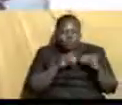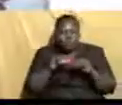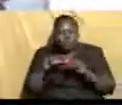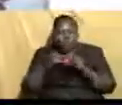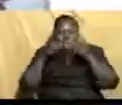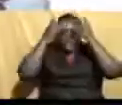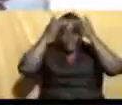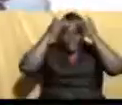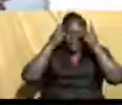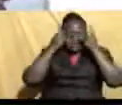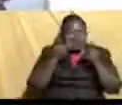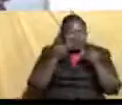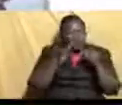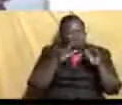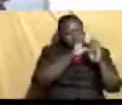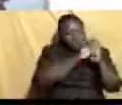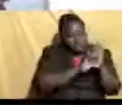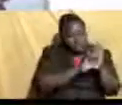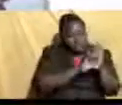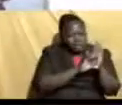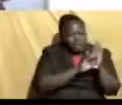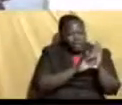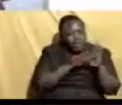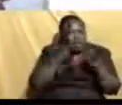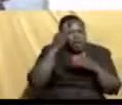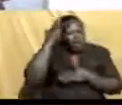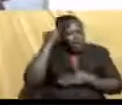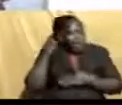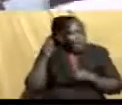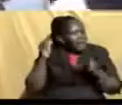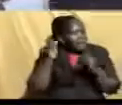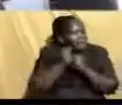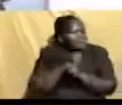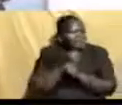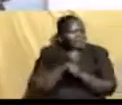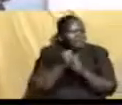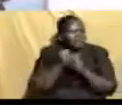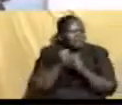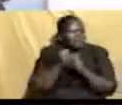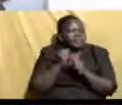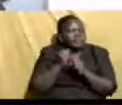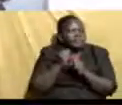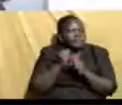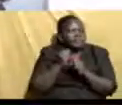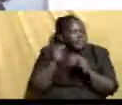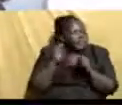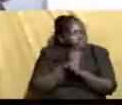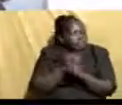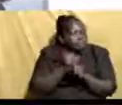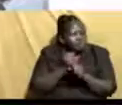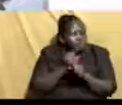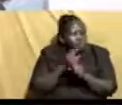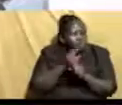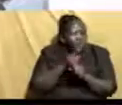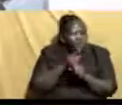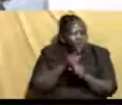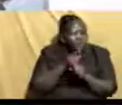idea of presumption of constitutionality, which, as 254 Hope, while it may not be the substantive